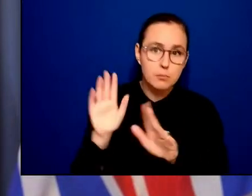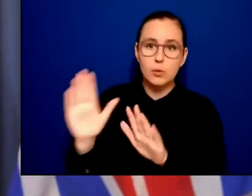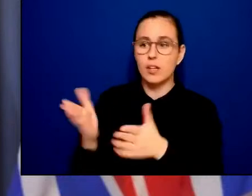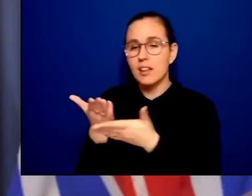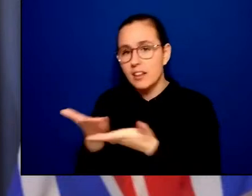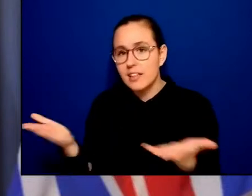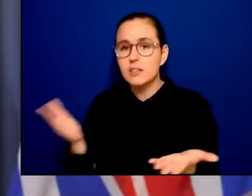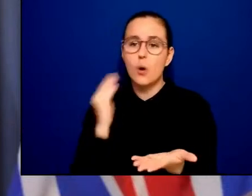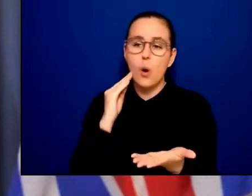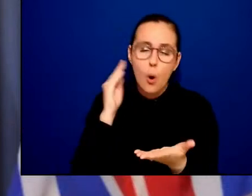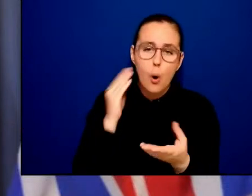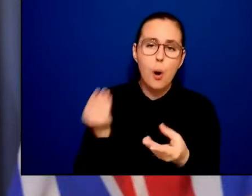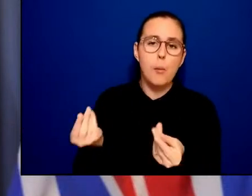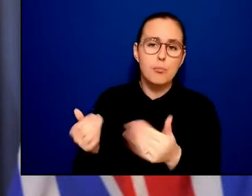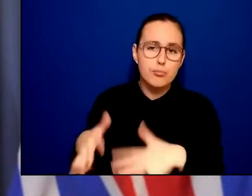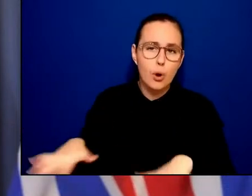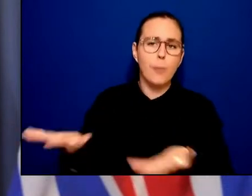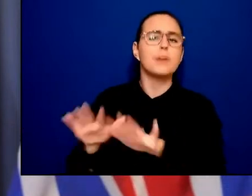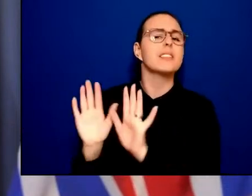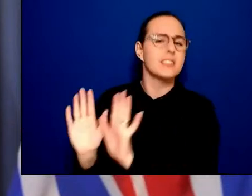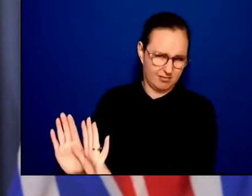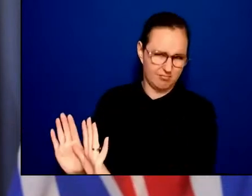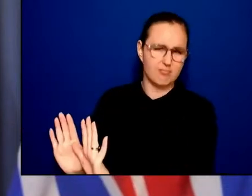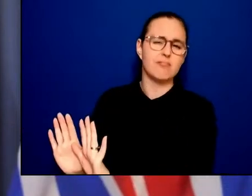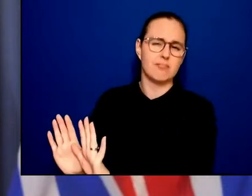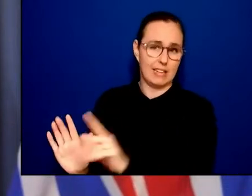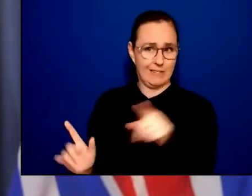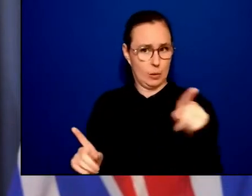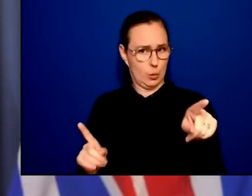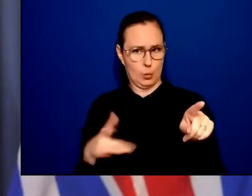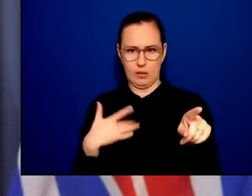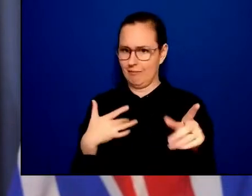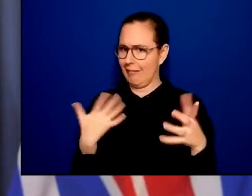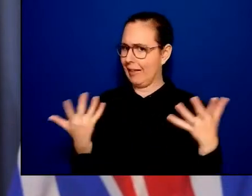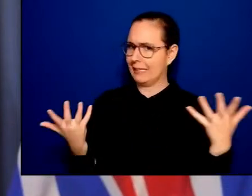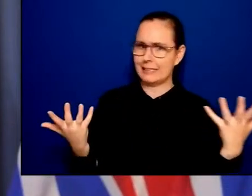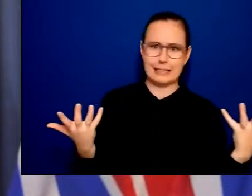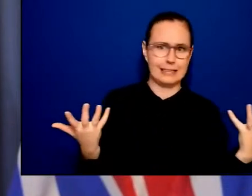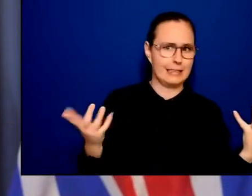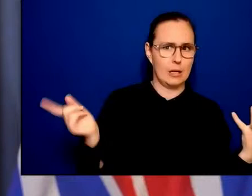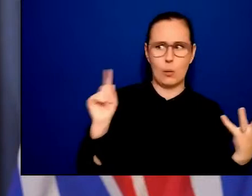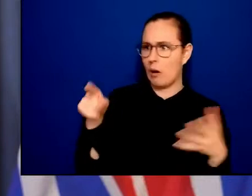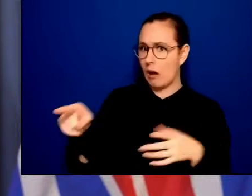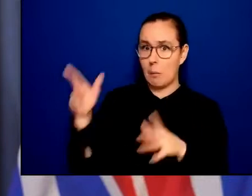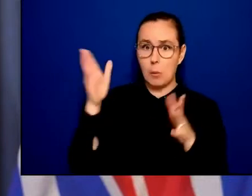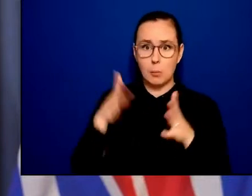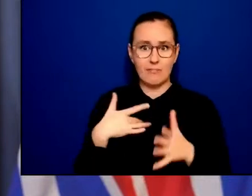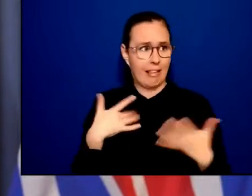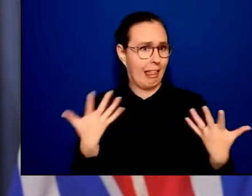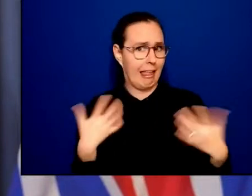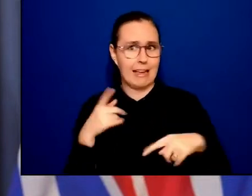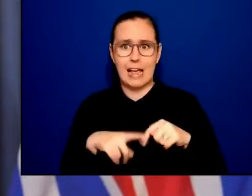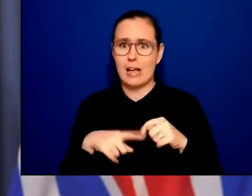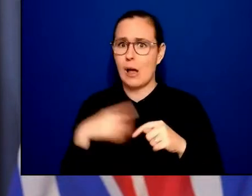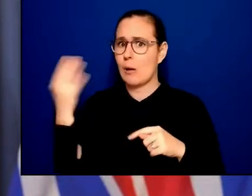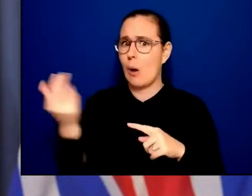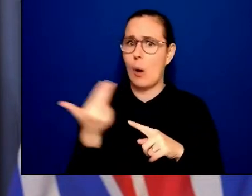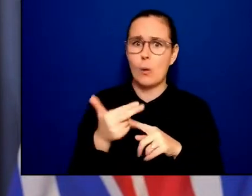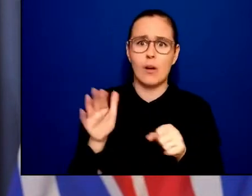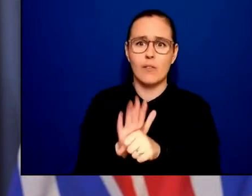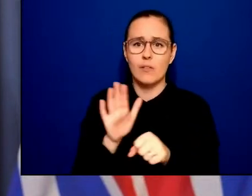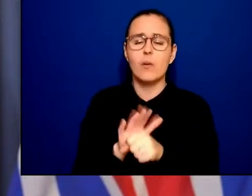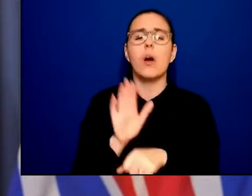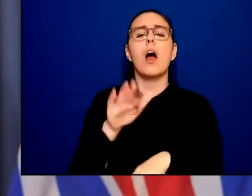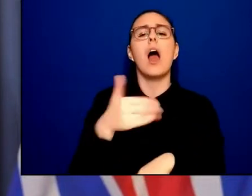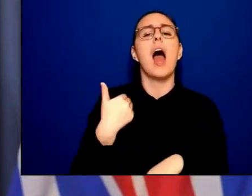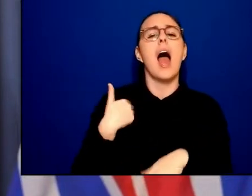are evacuation centers set up and support centers set up in more than 20 communities across the province. And in the case